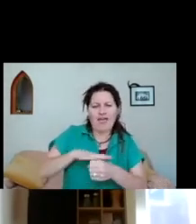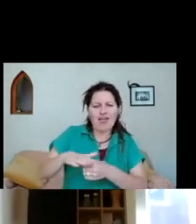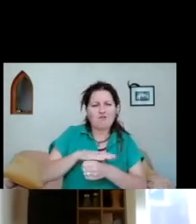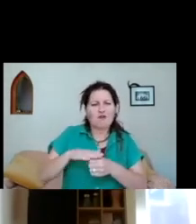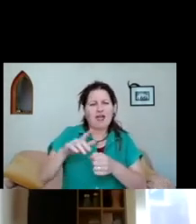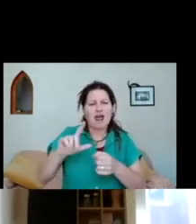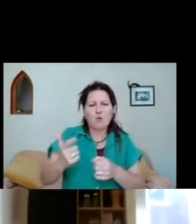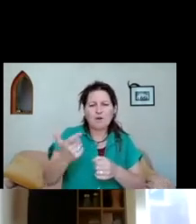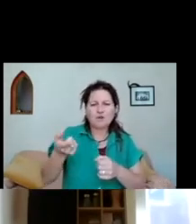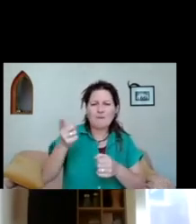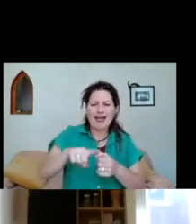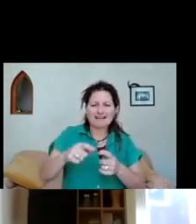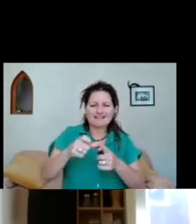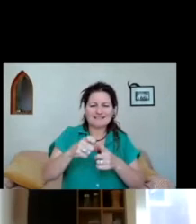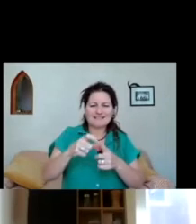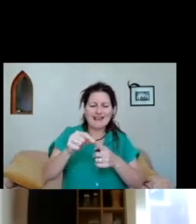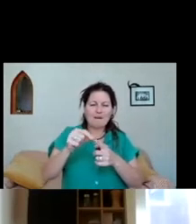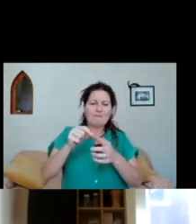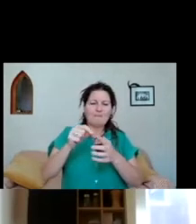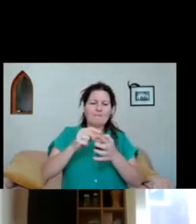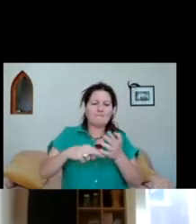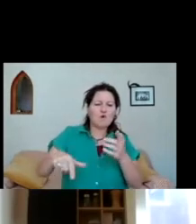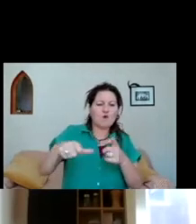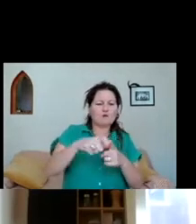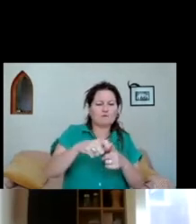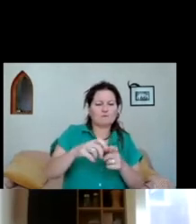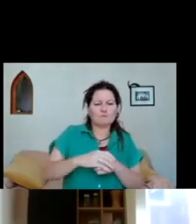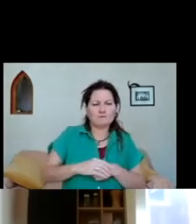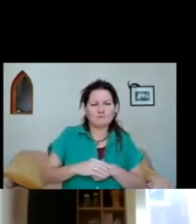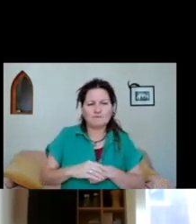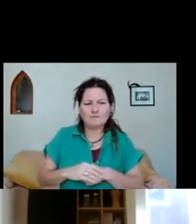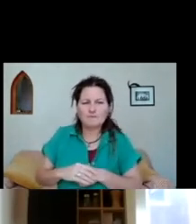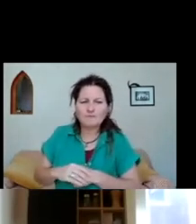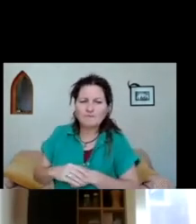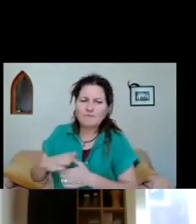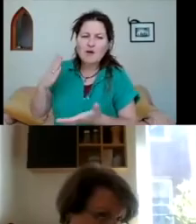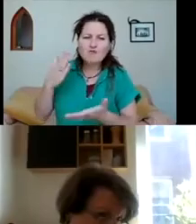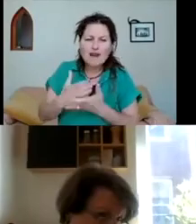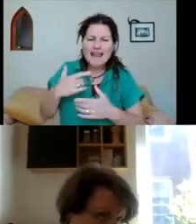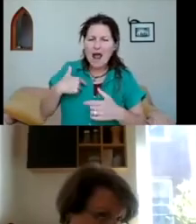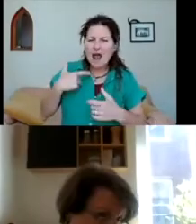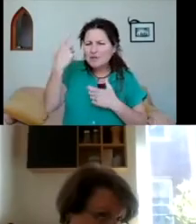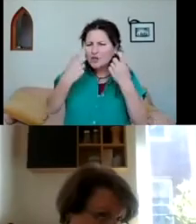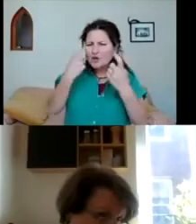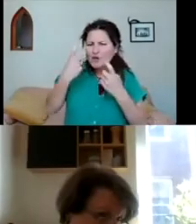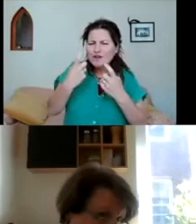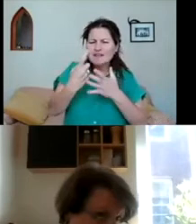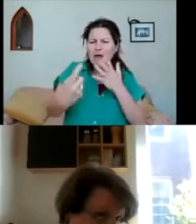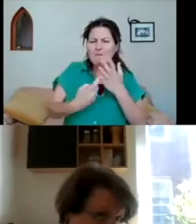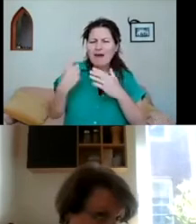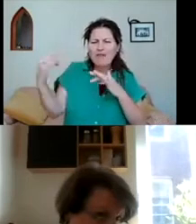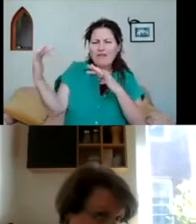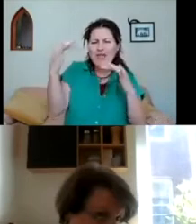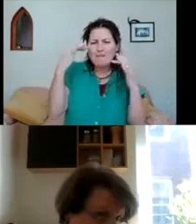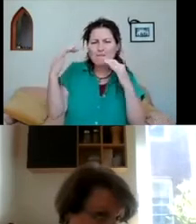But I was a little bit curious more about the whole Lewisham theme thing.